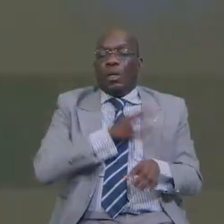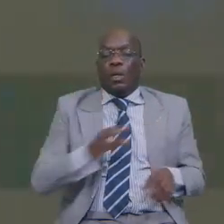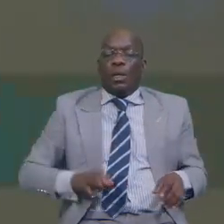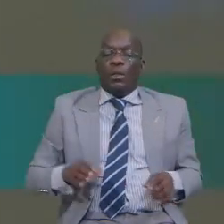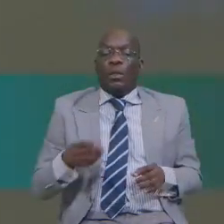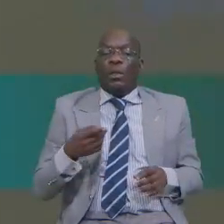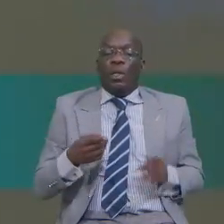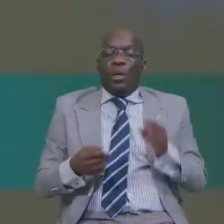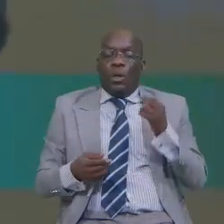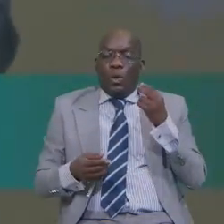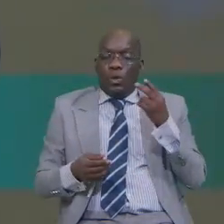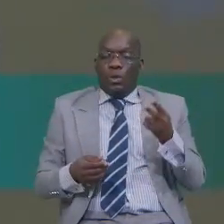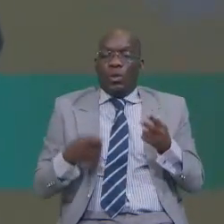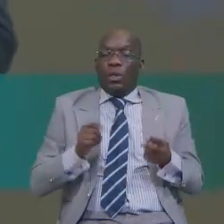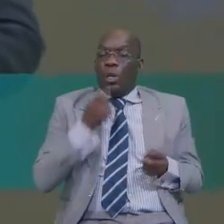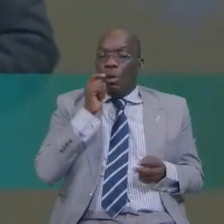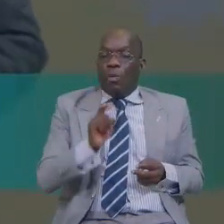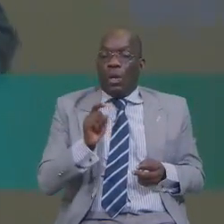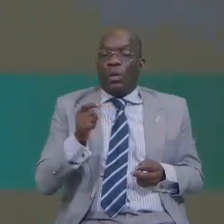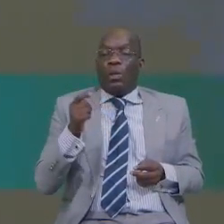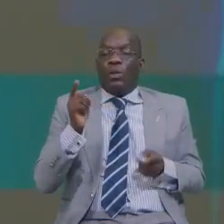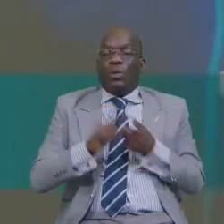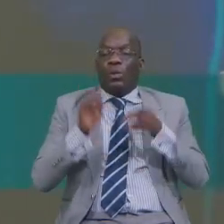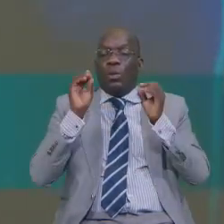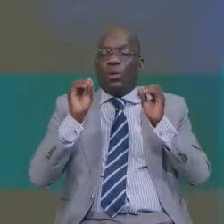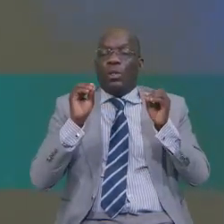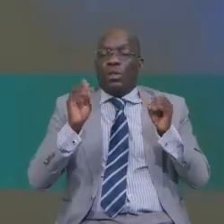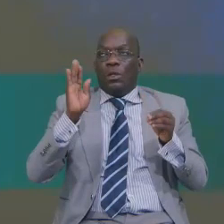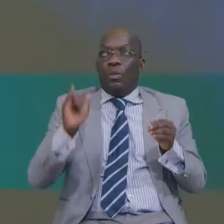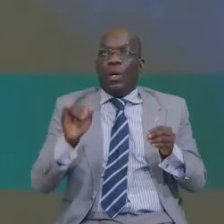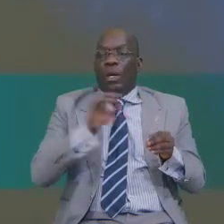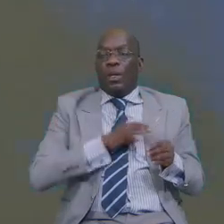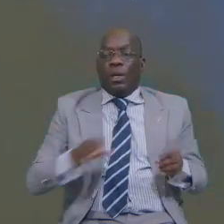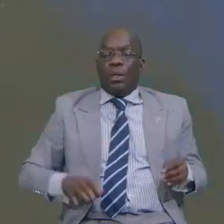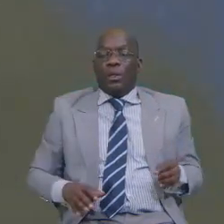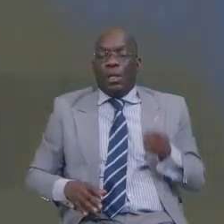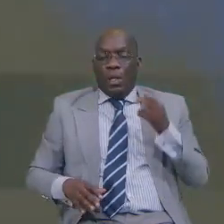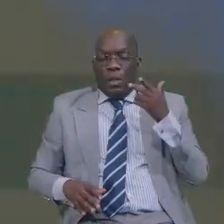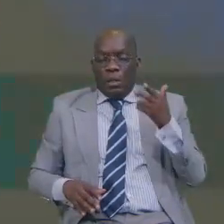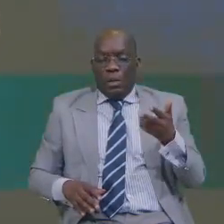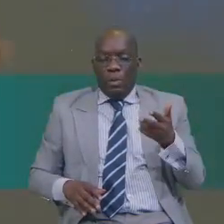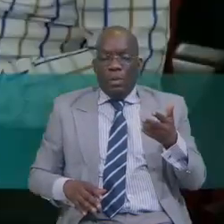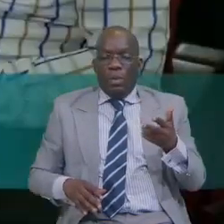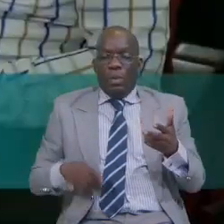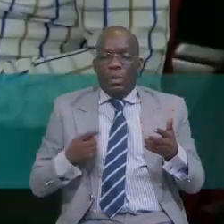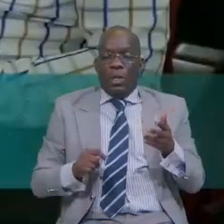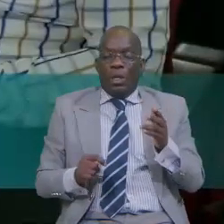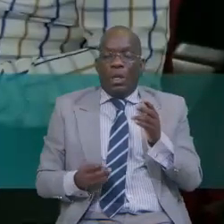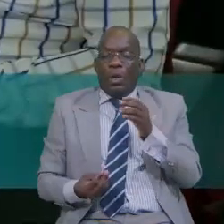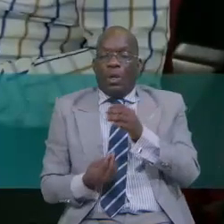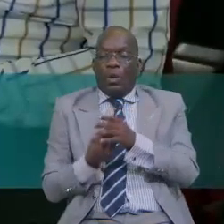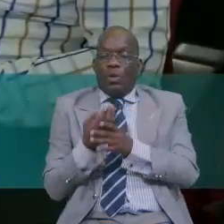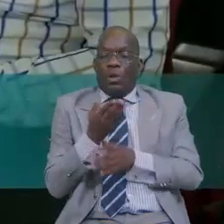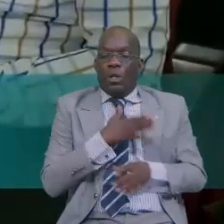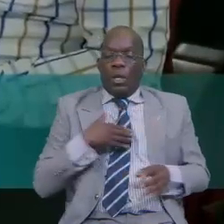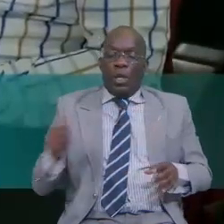mandate coming from Christ. And number three, the maturing and training for Christ.